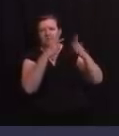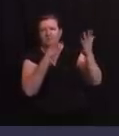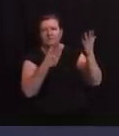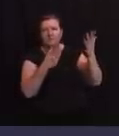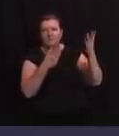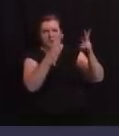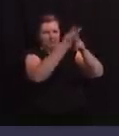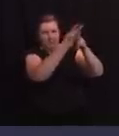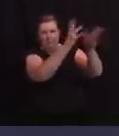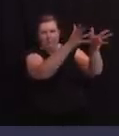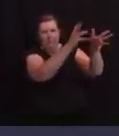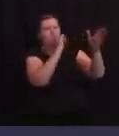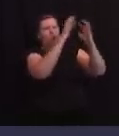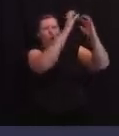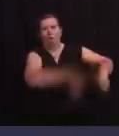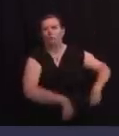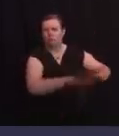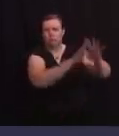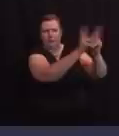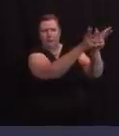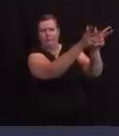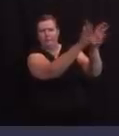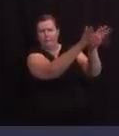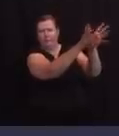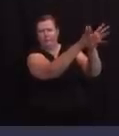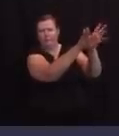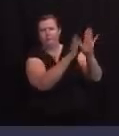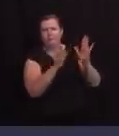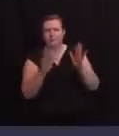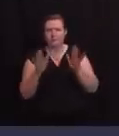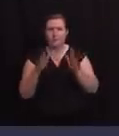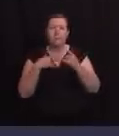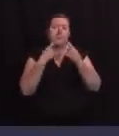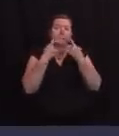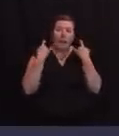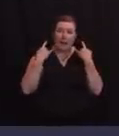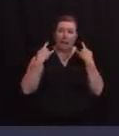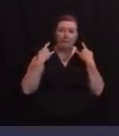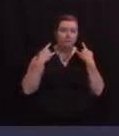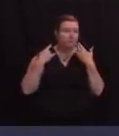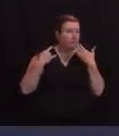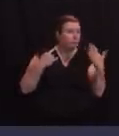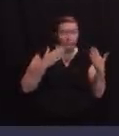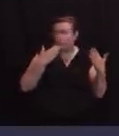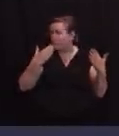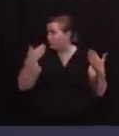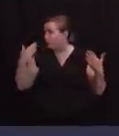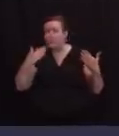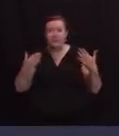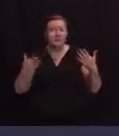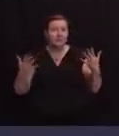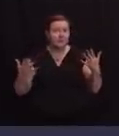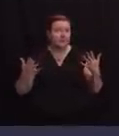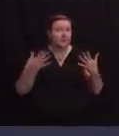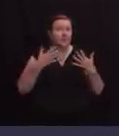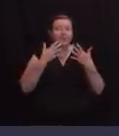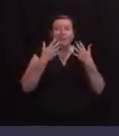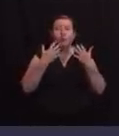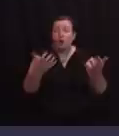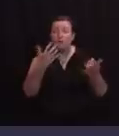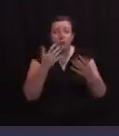with that, Judy and Ed, thank you. I'll mask up. Pat, as always, thank you. Paramel, Mahan, cast of thousands. Again, we will